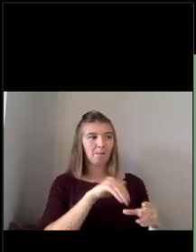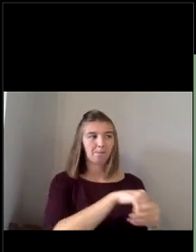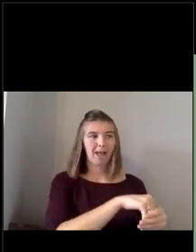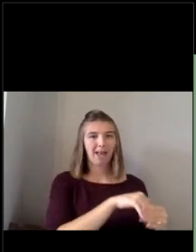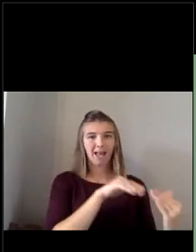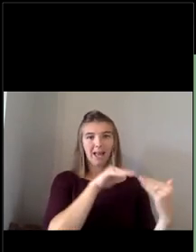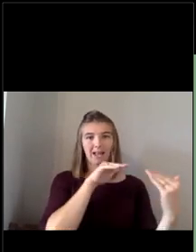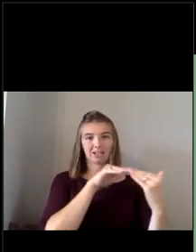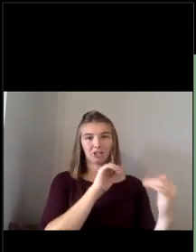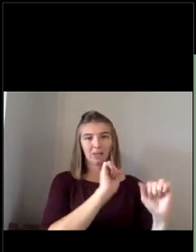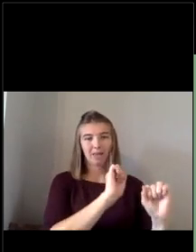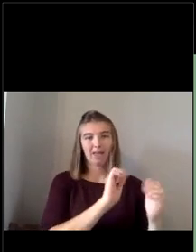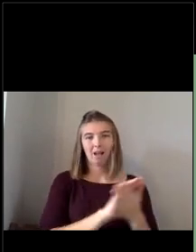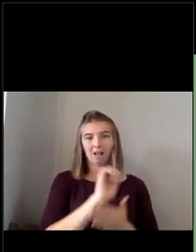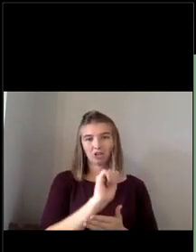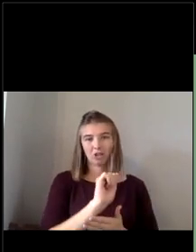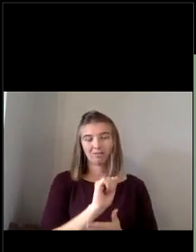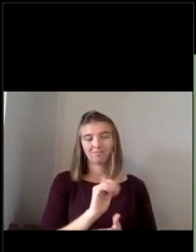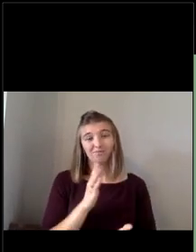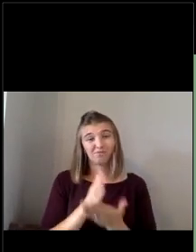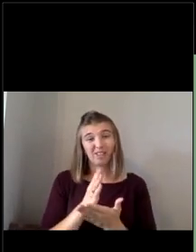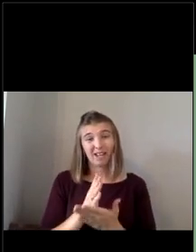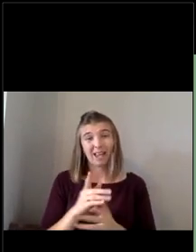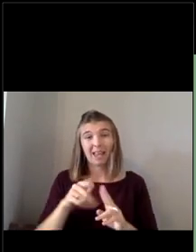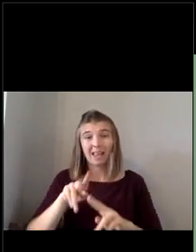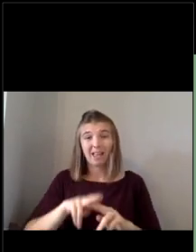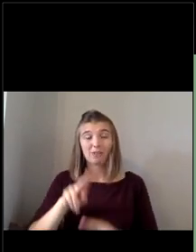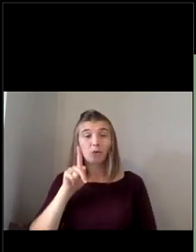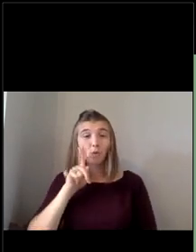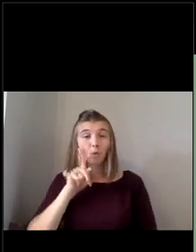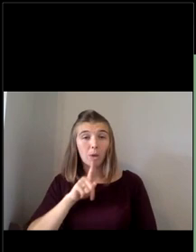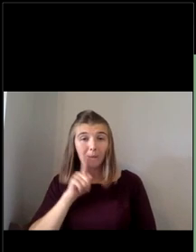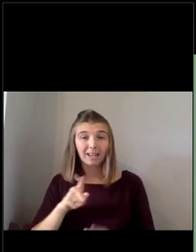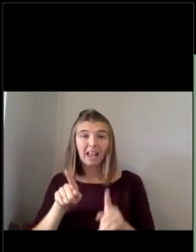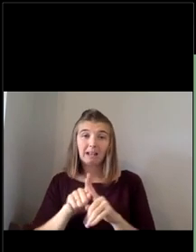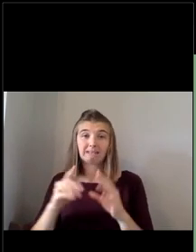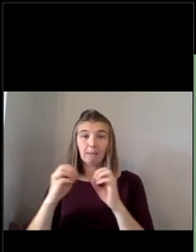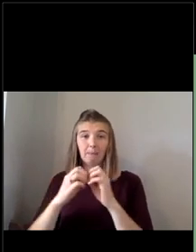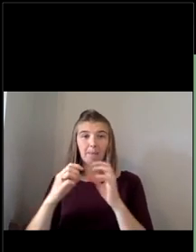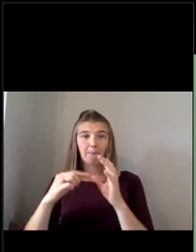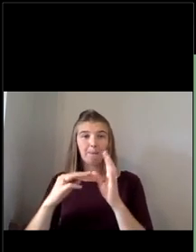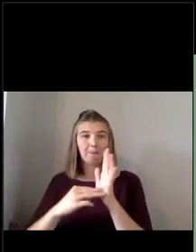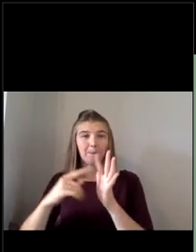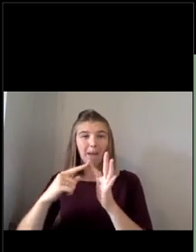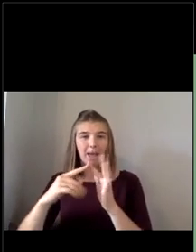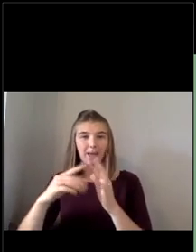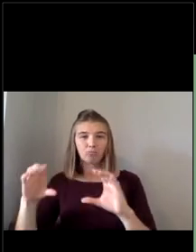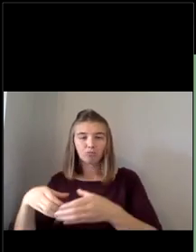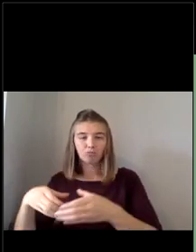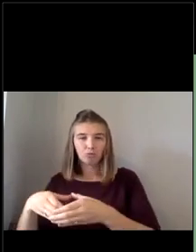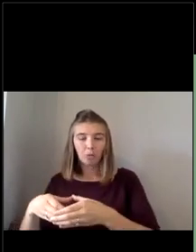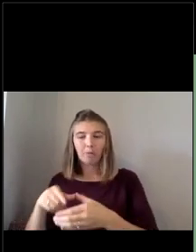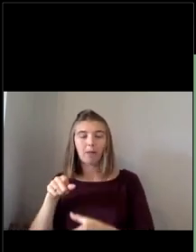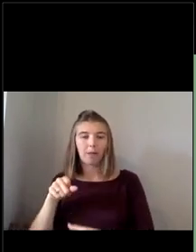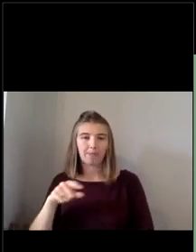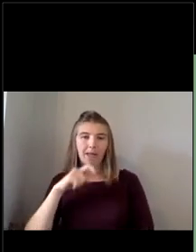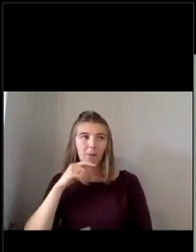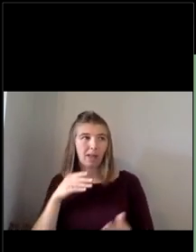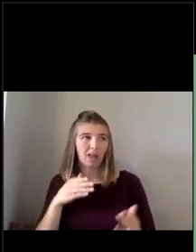minorities often find themselves in this position. They often lack access to information and networks that can aid